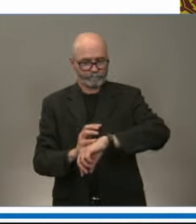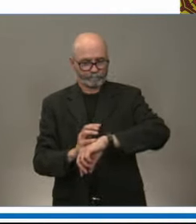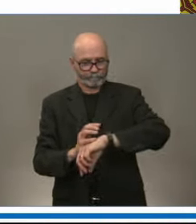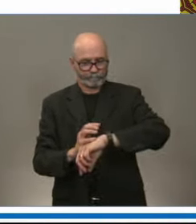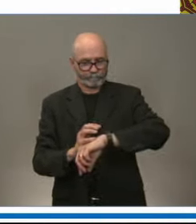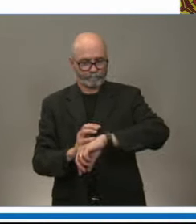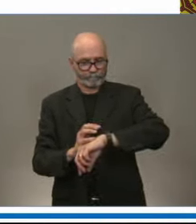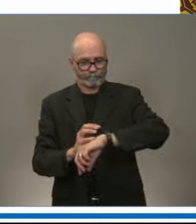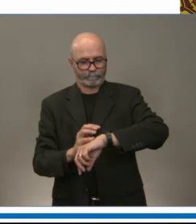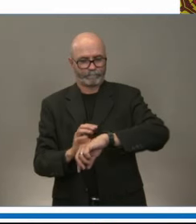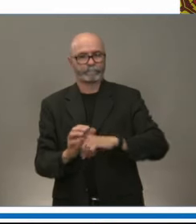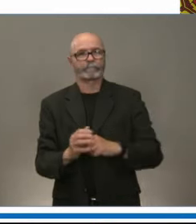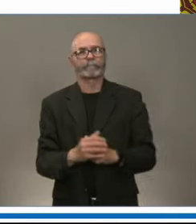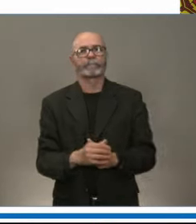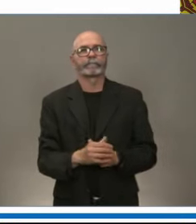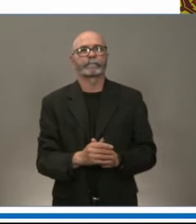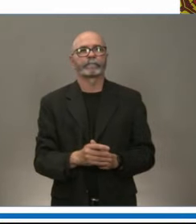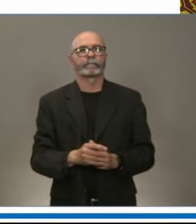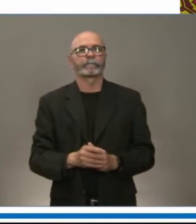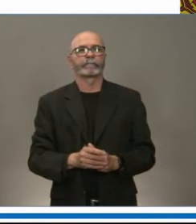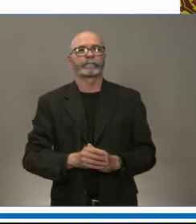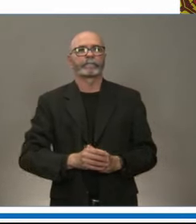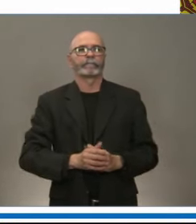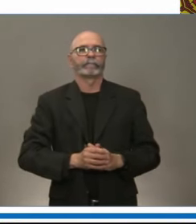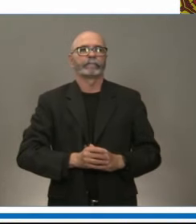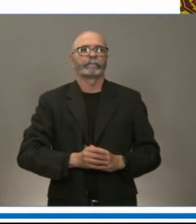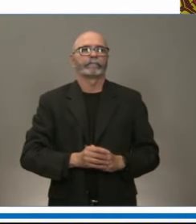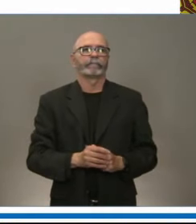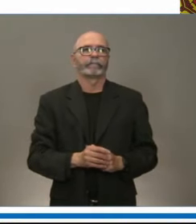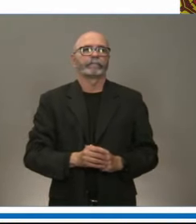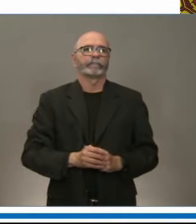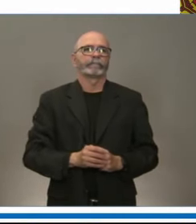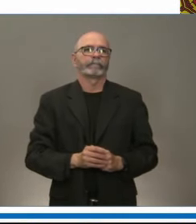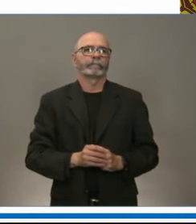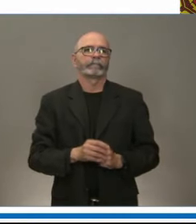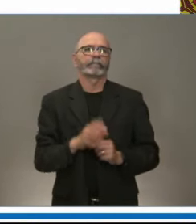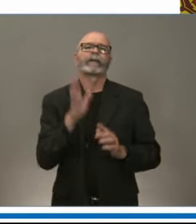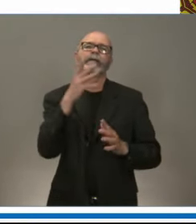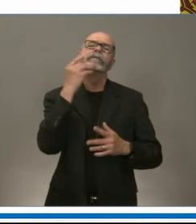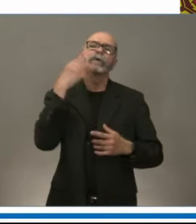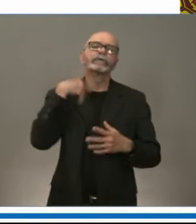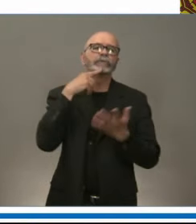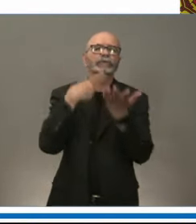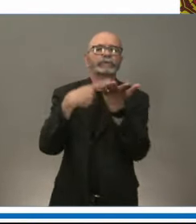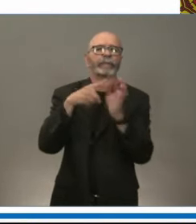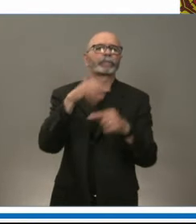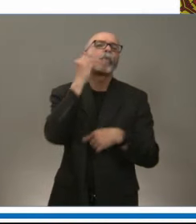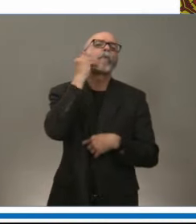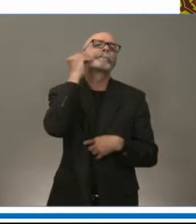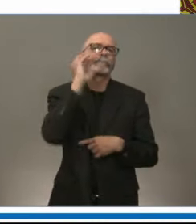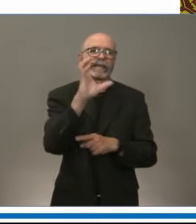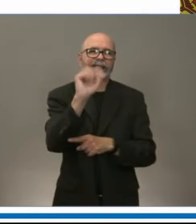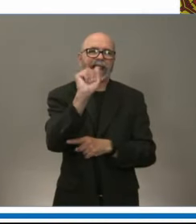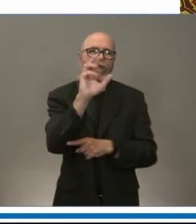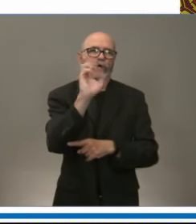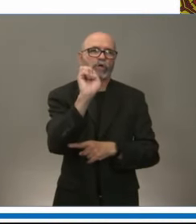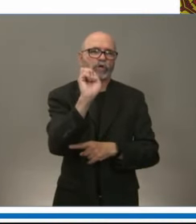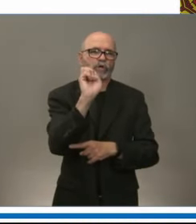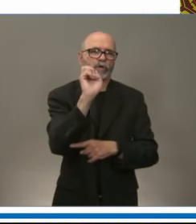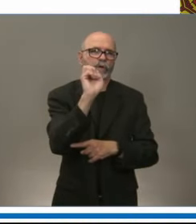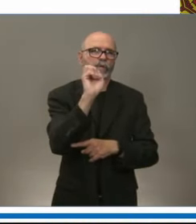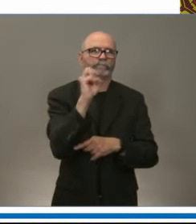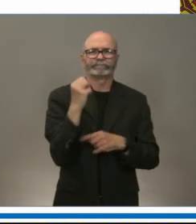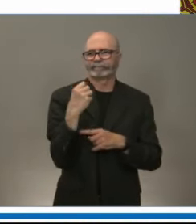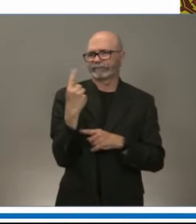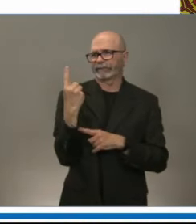mentioned that he will be addressing home care. That was kind of what I'm working on, and I'm just wondering if you could